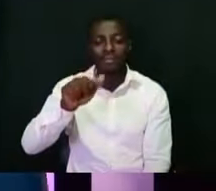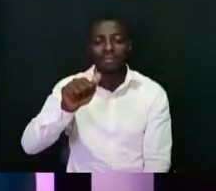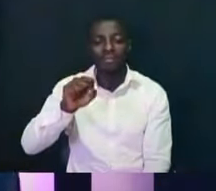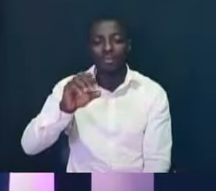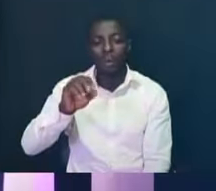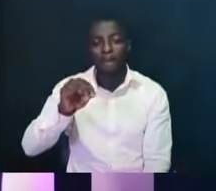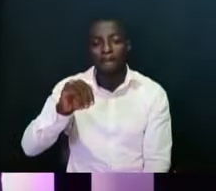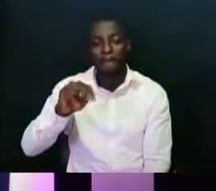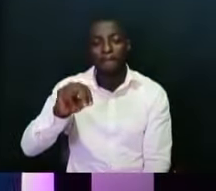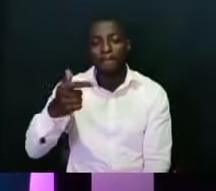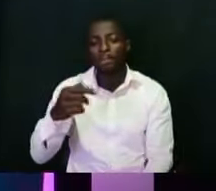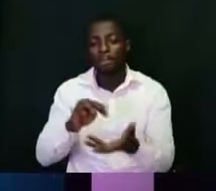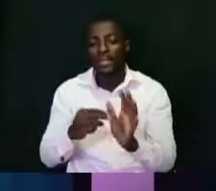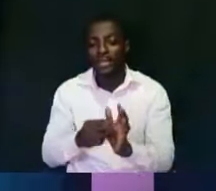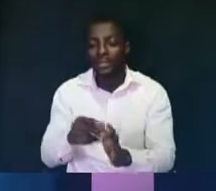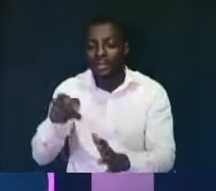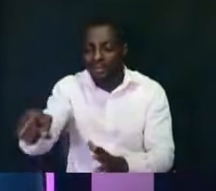presentation. So reasoning